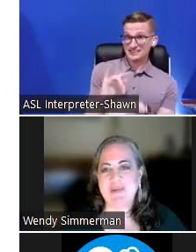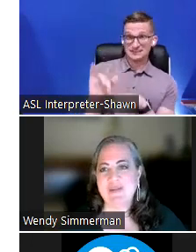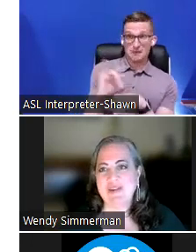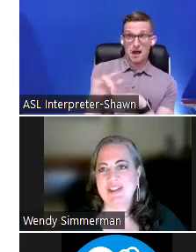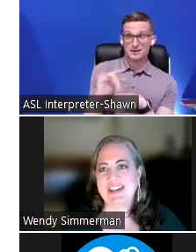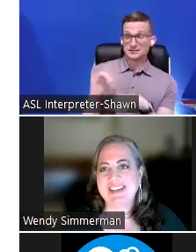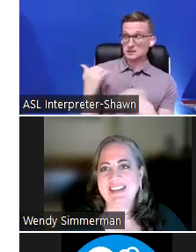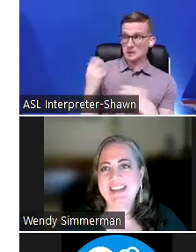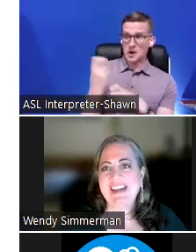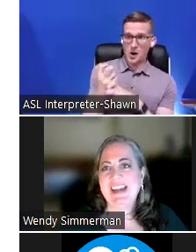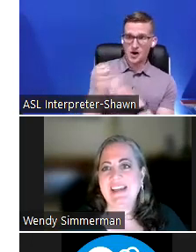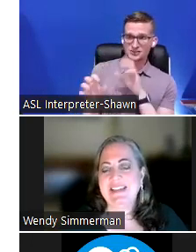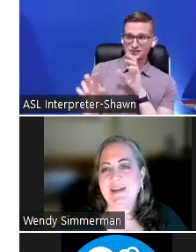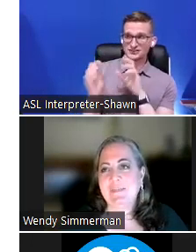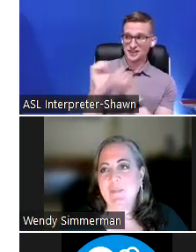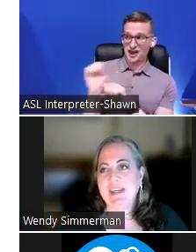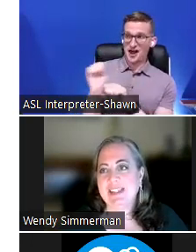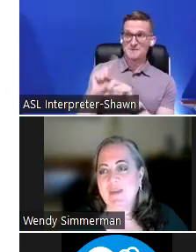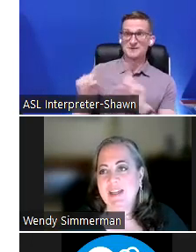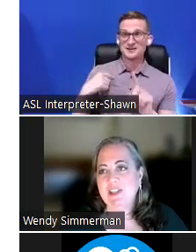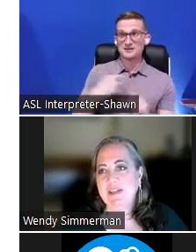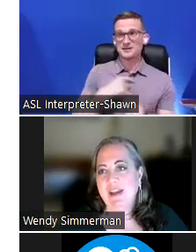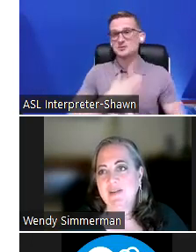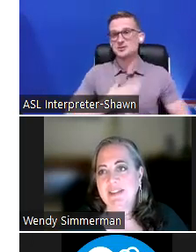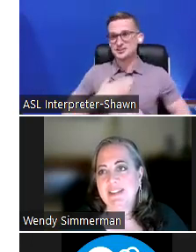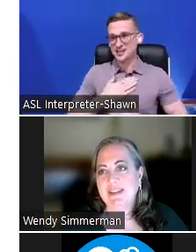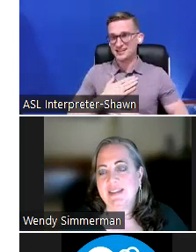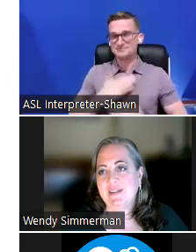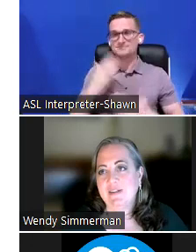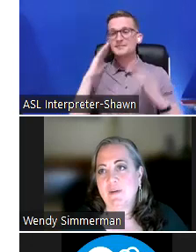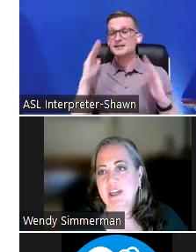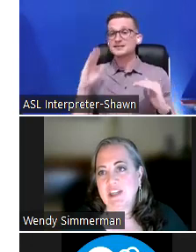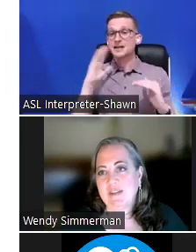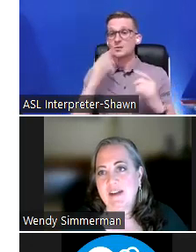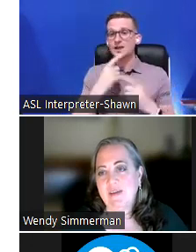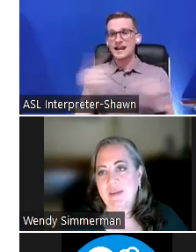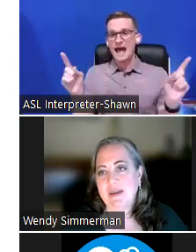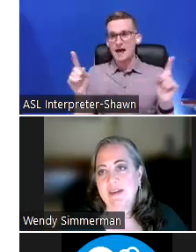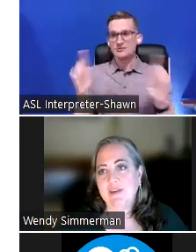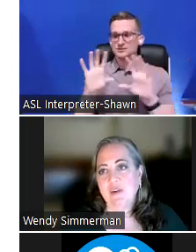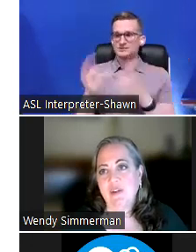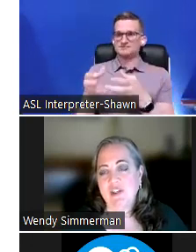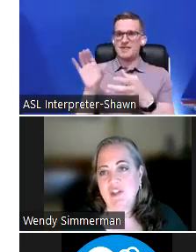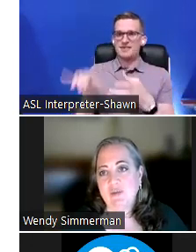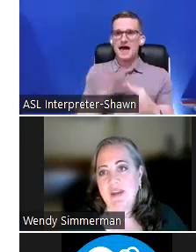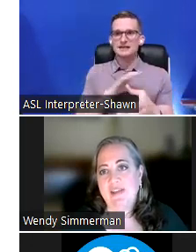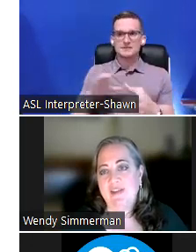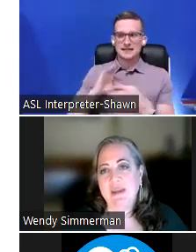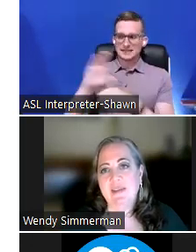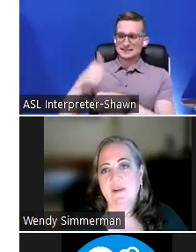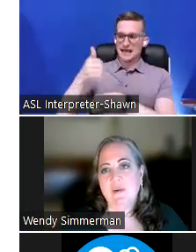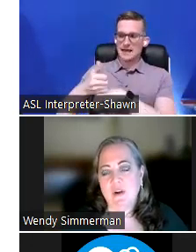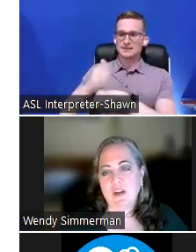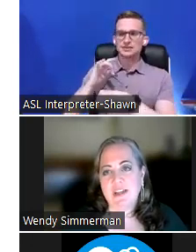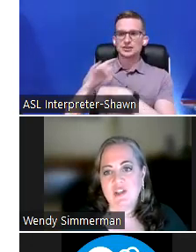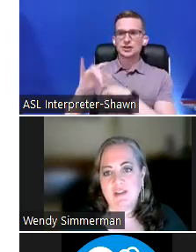job, but we appreciate it. And we expect to announce the formation of that committee in early June, and they'll begin